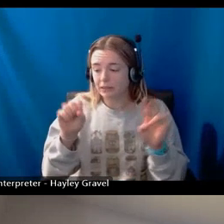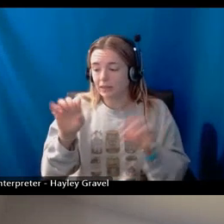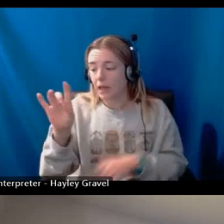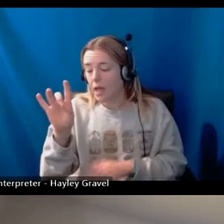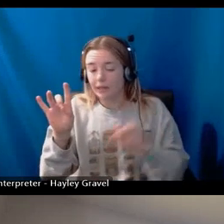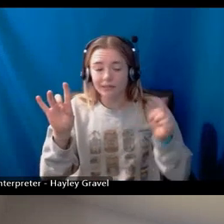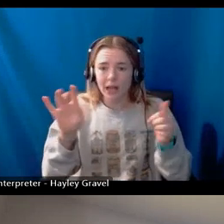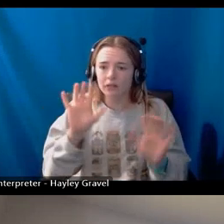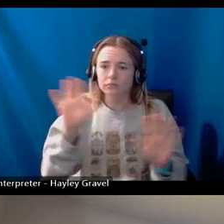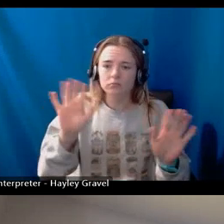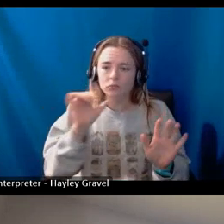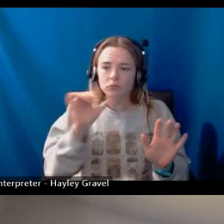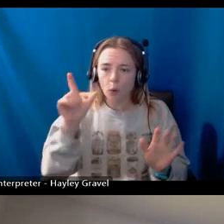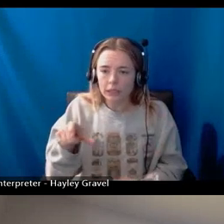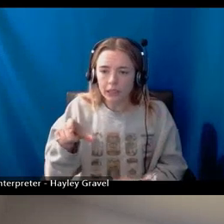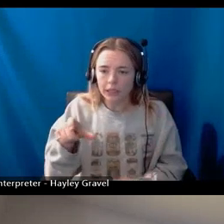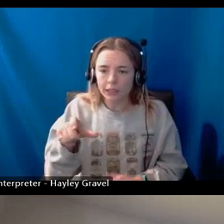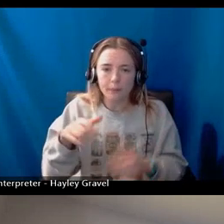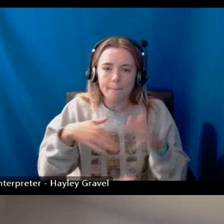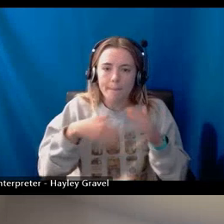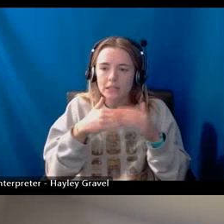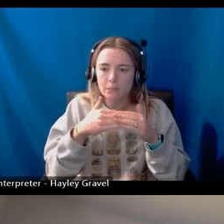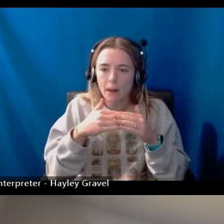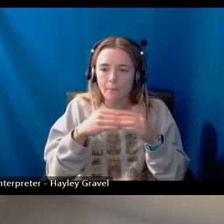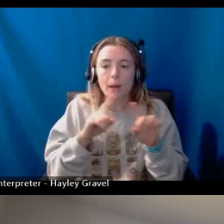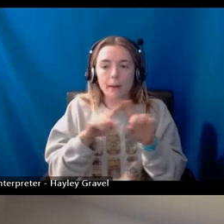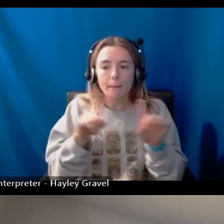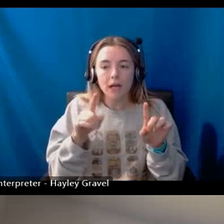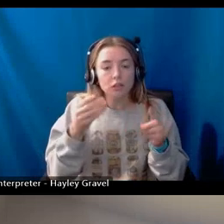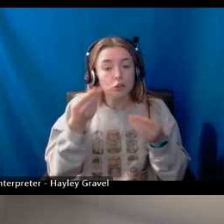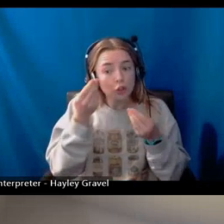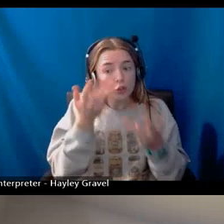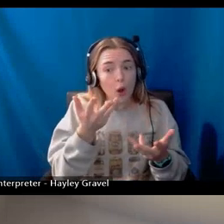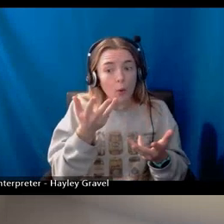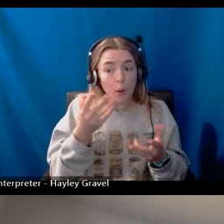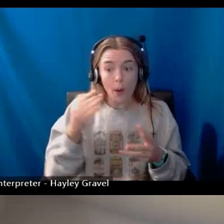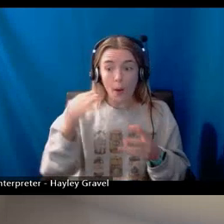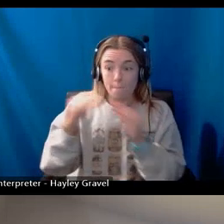that. Okay. But just know that